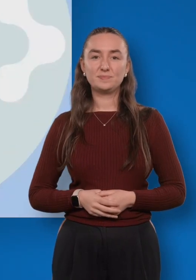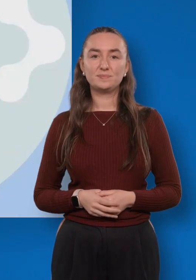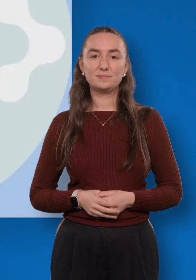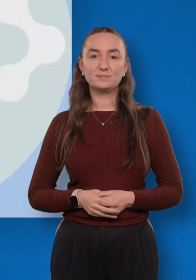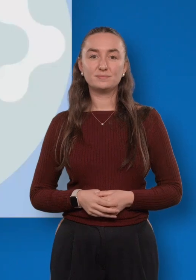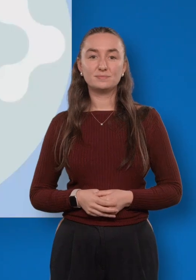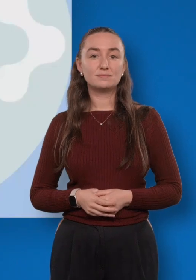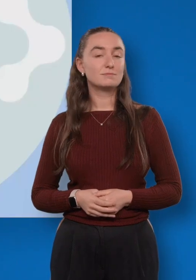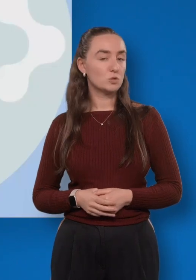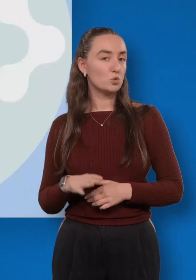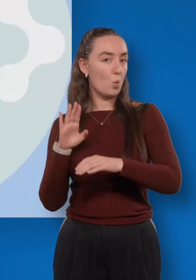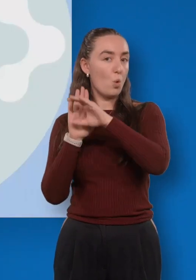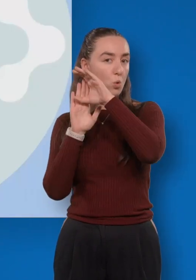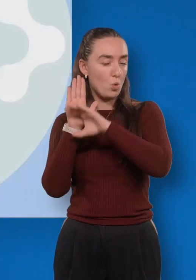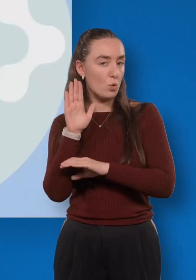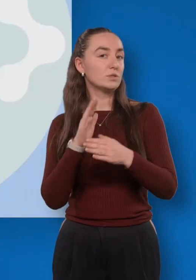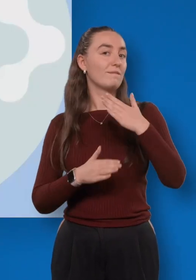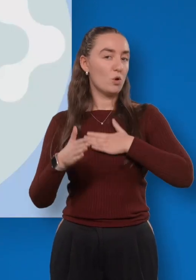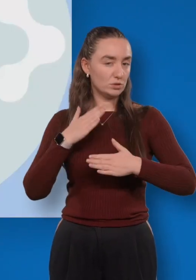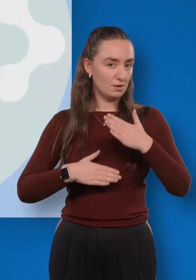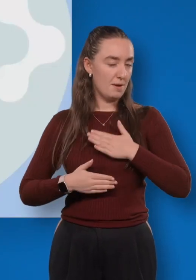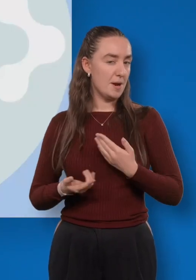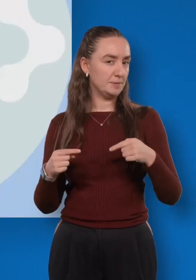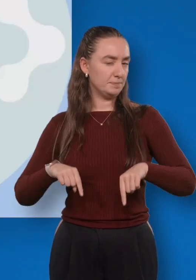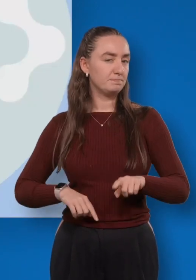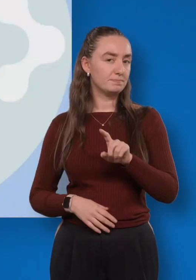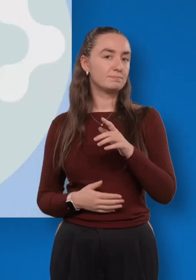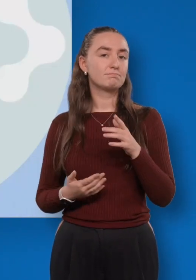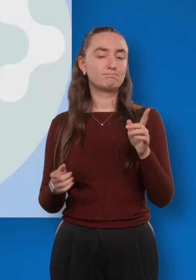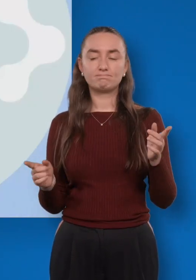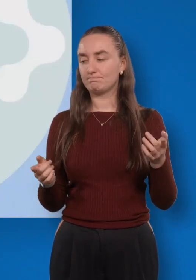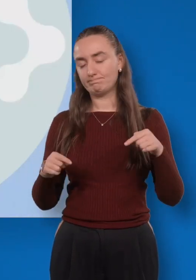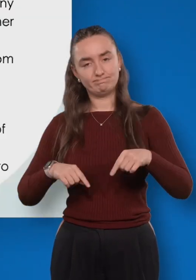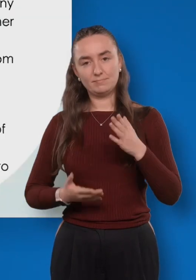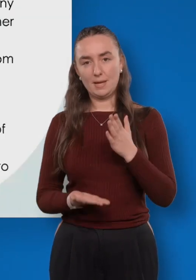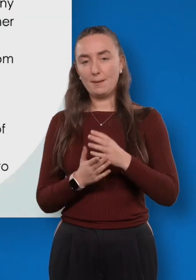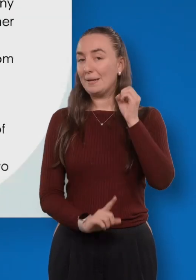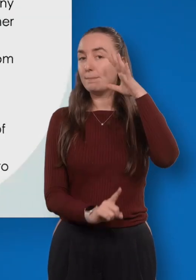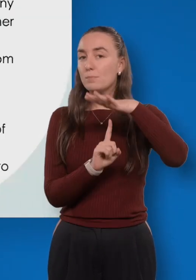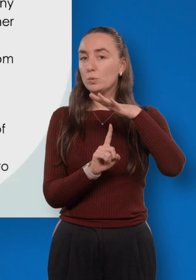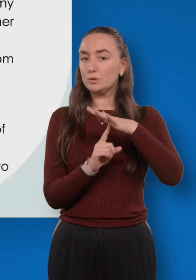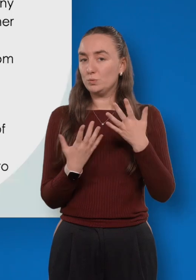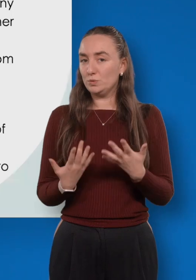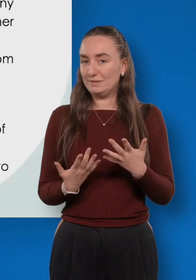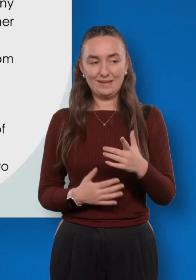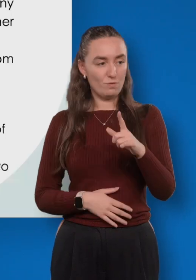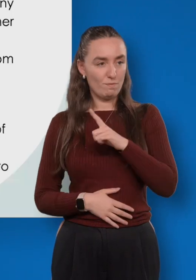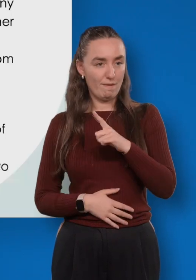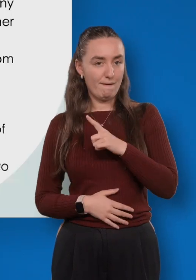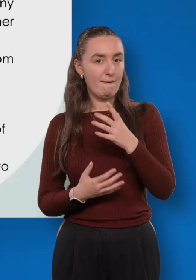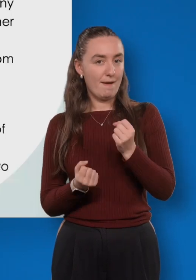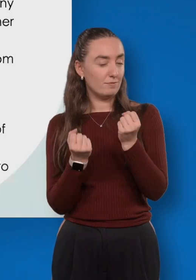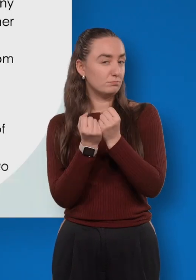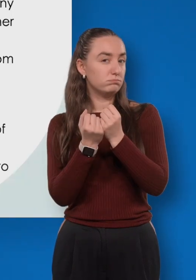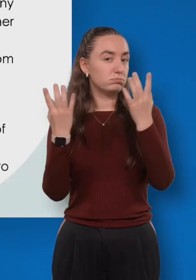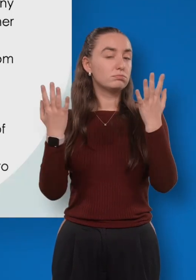So the code of conduct, this is particularly important today because we have quite a lot of people